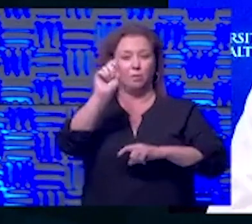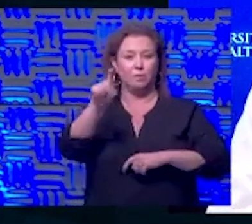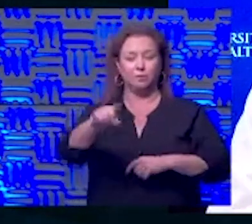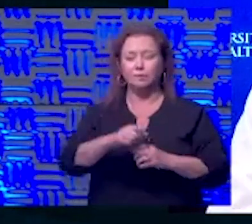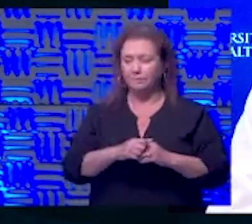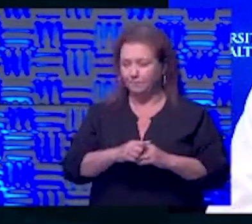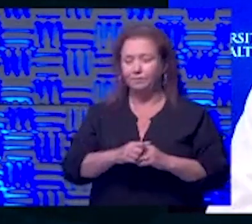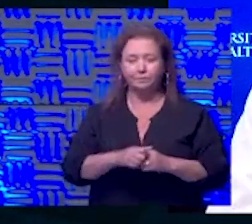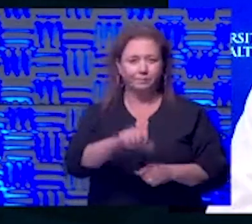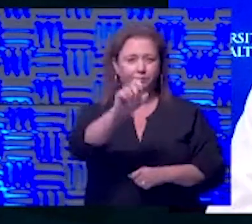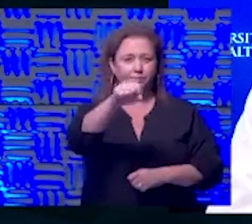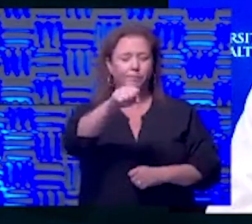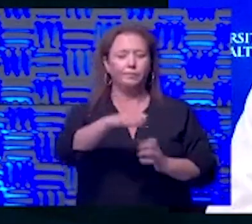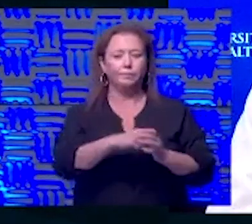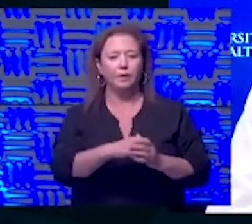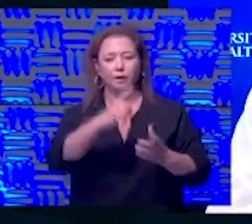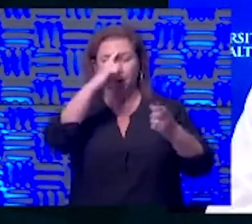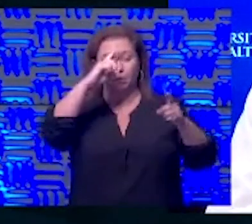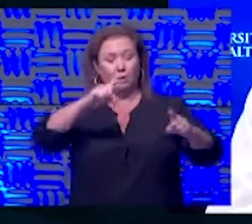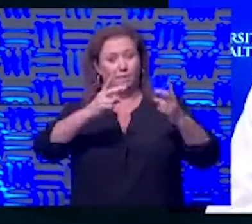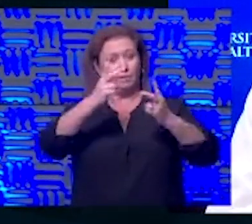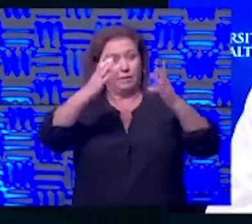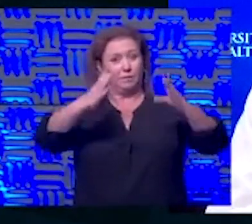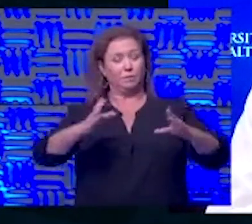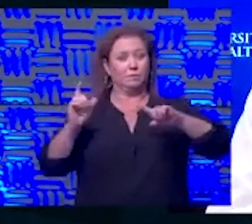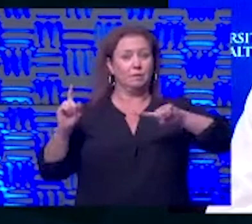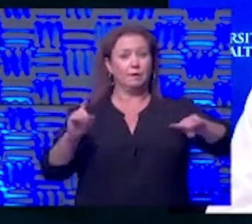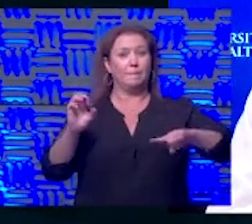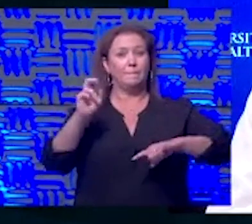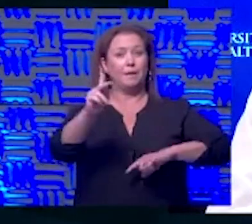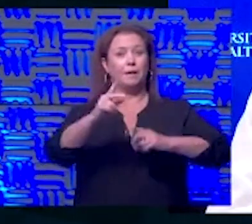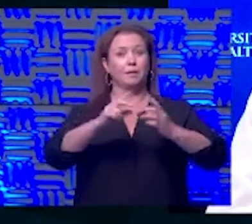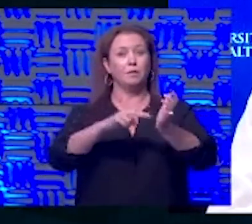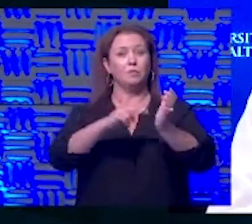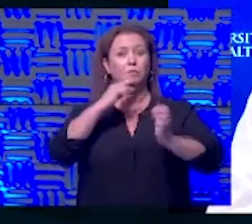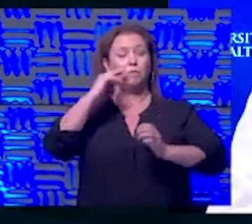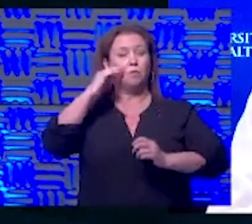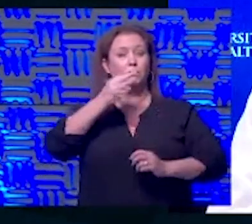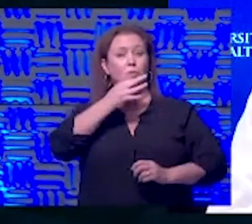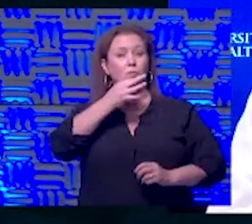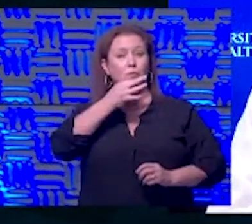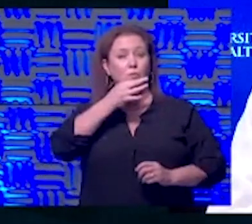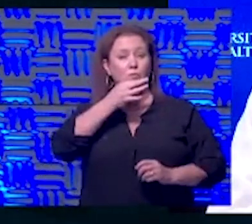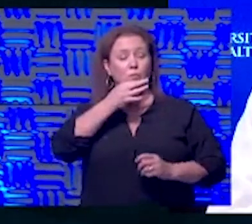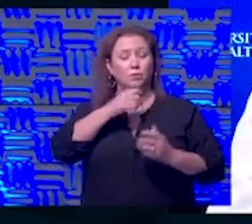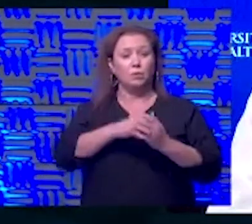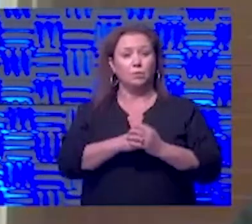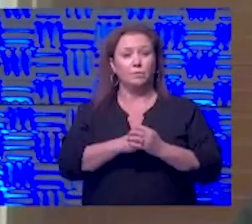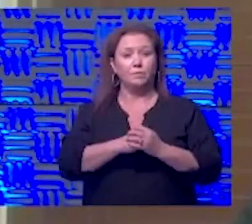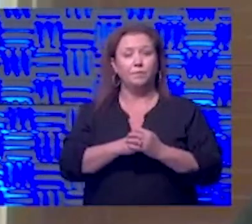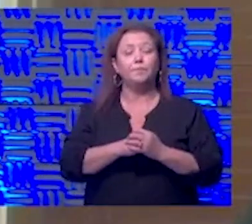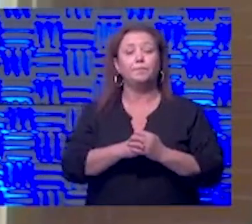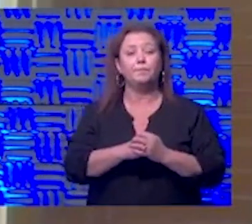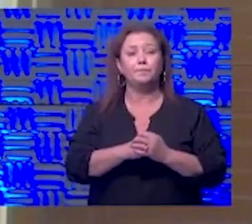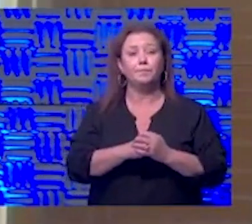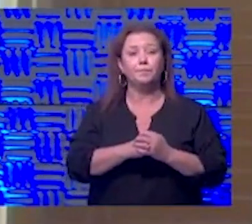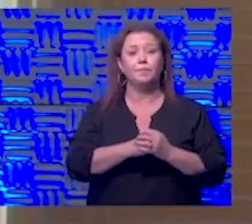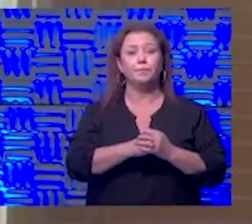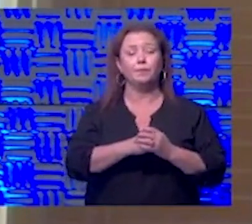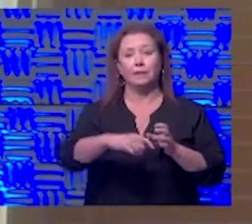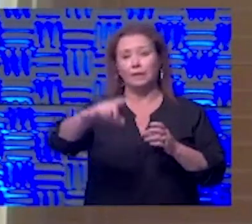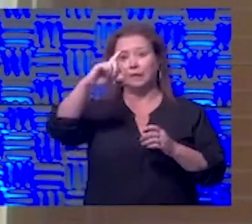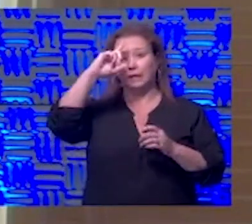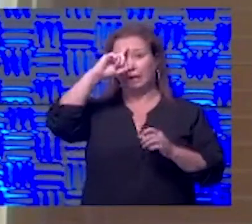questions, but is there a sense that visitors will be allowed back in nursing homes in the near future? So I think